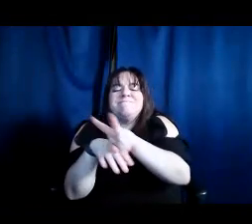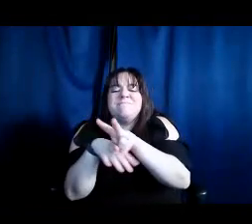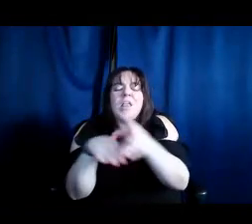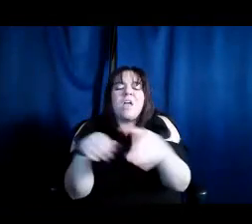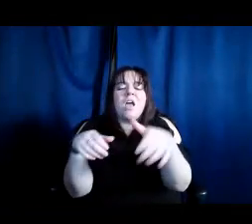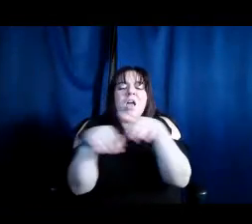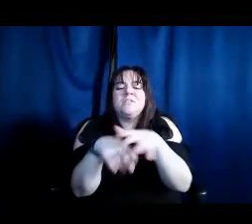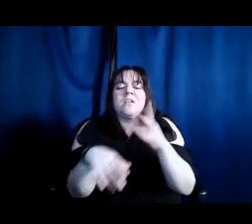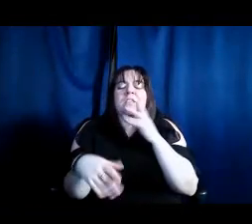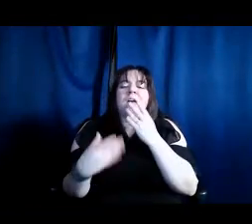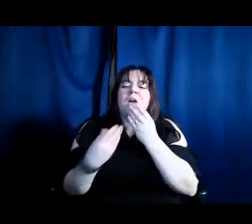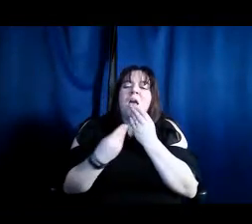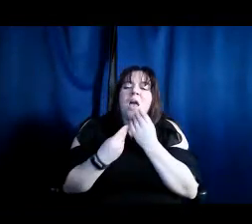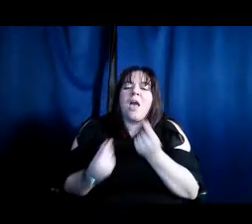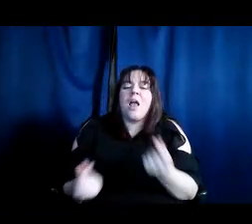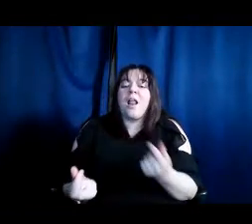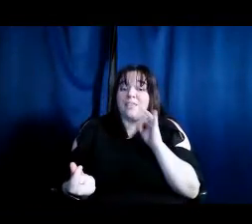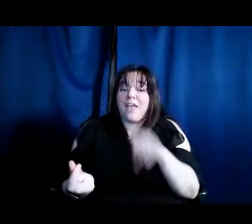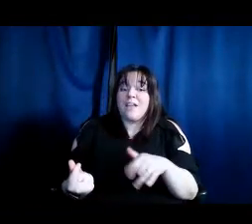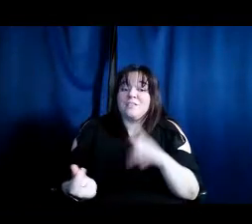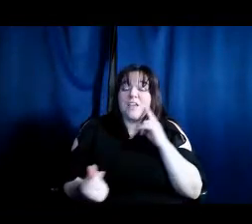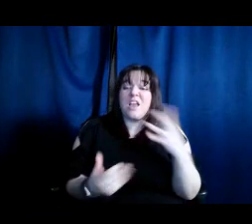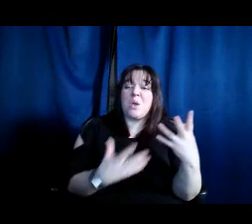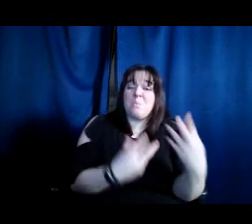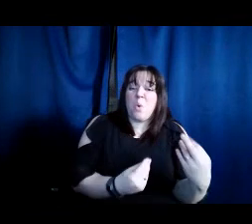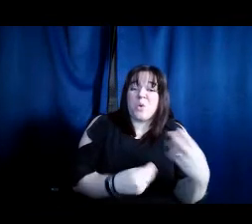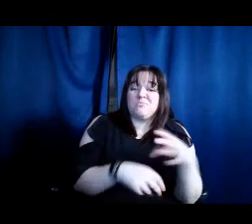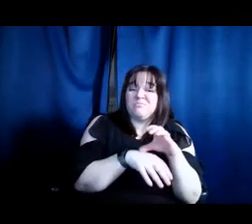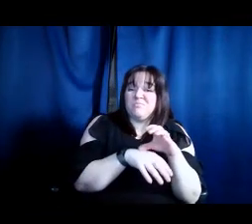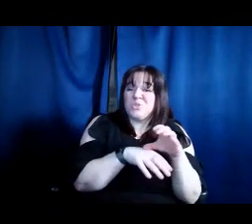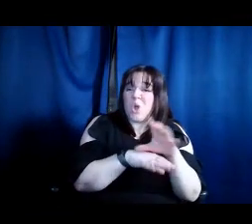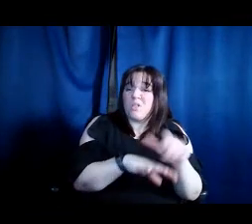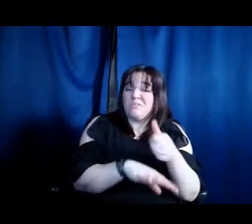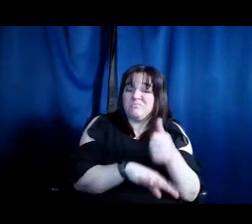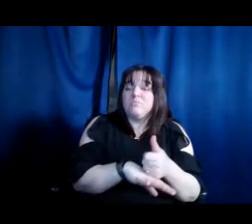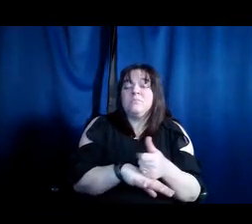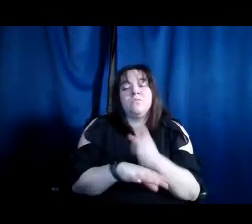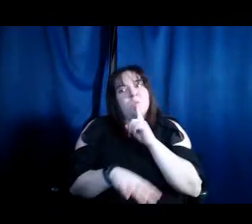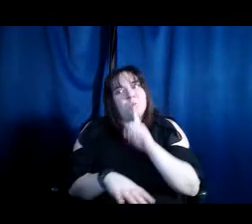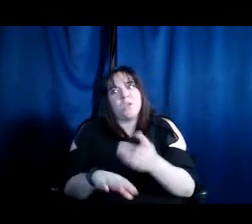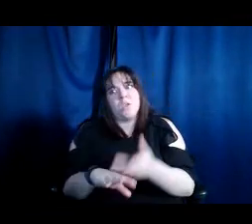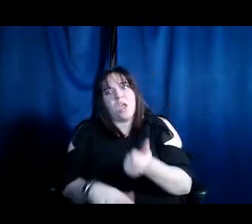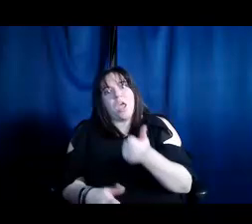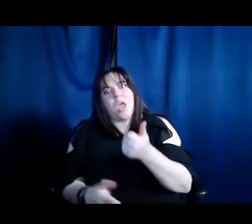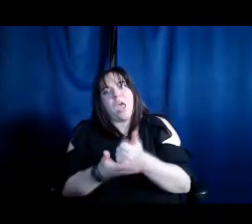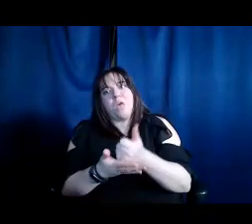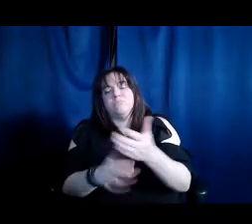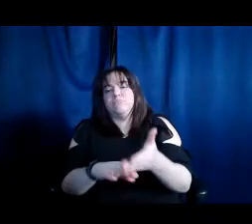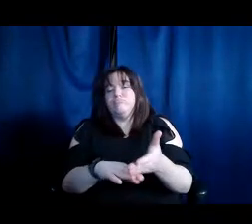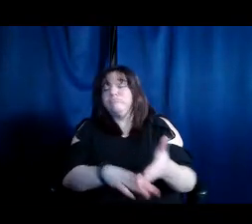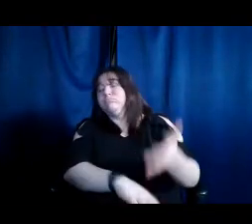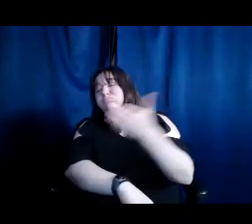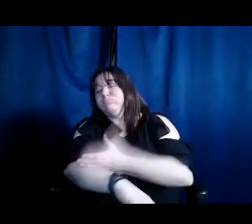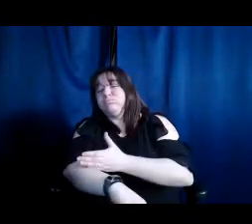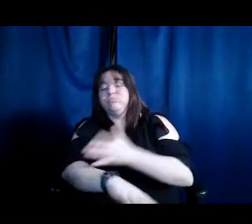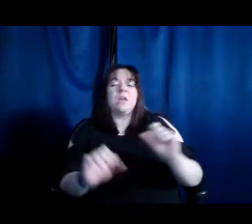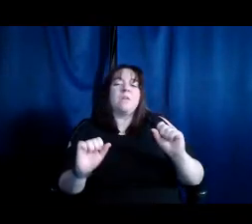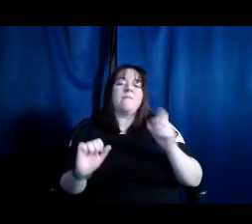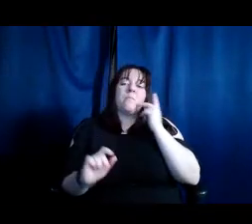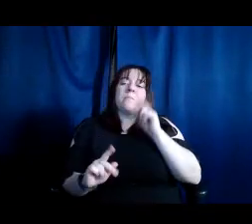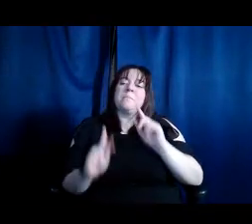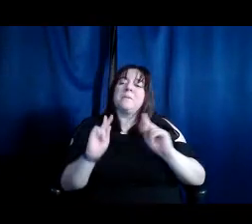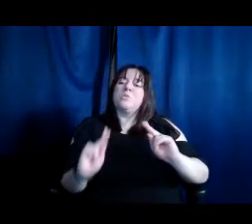I think we can agree the update improves readability. Just remember, when using these tools to review the suggested text,